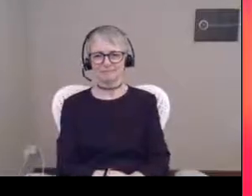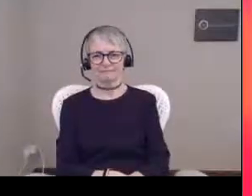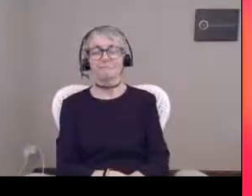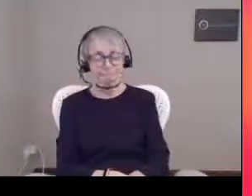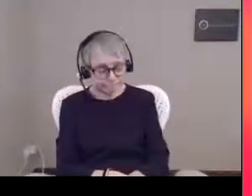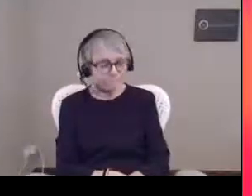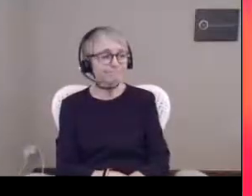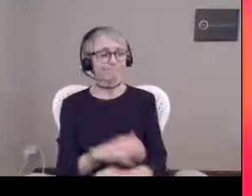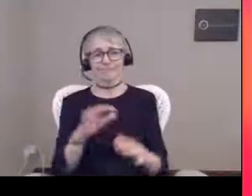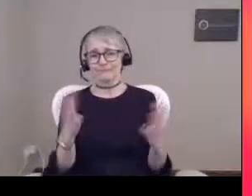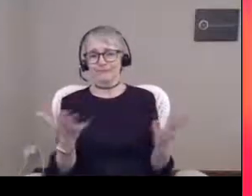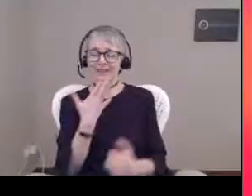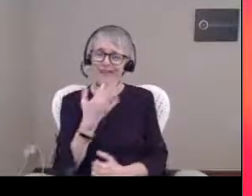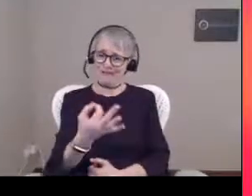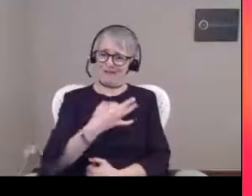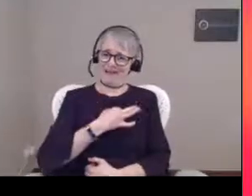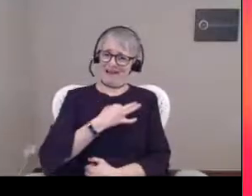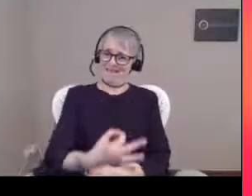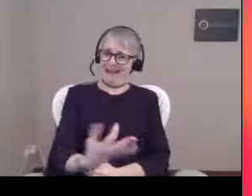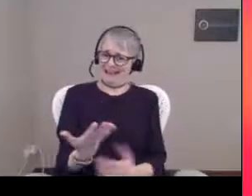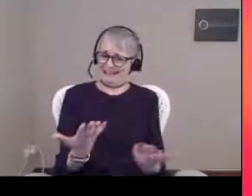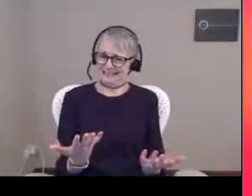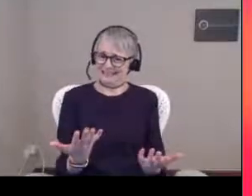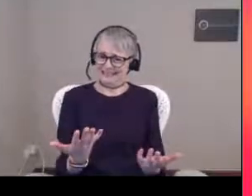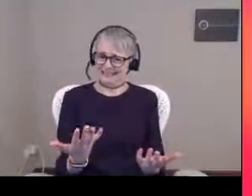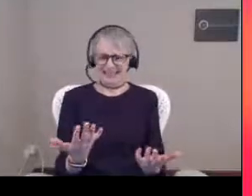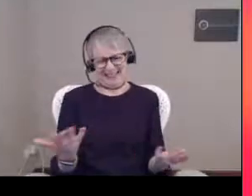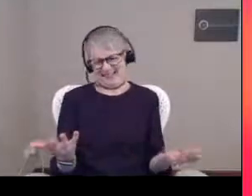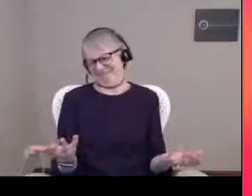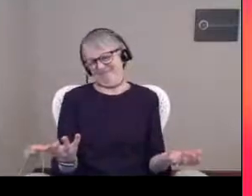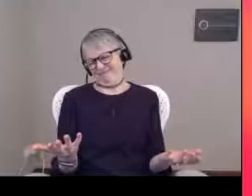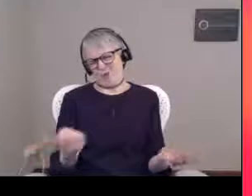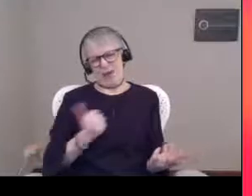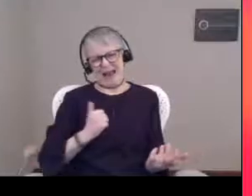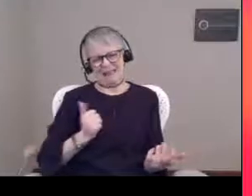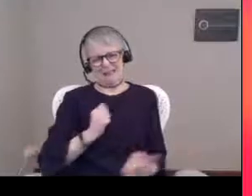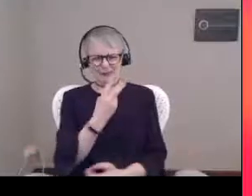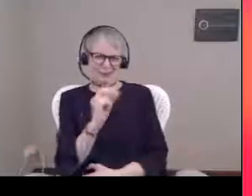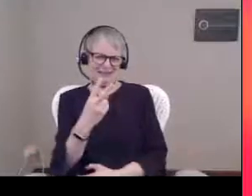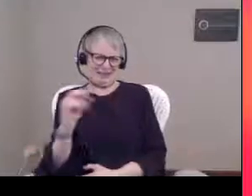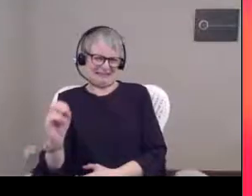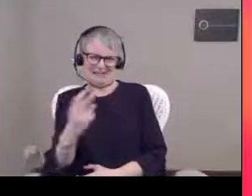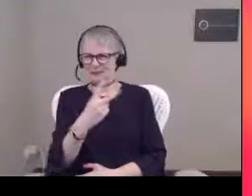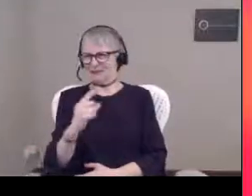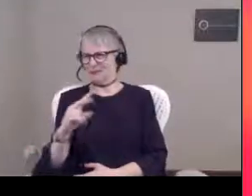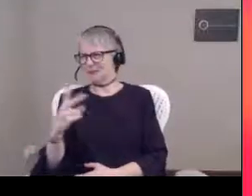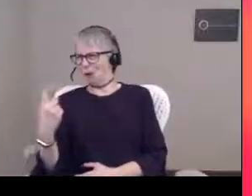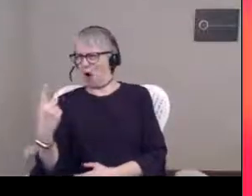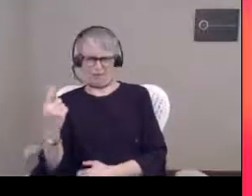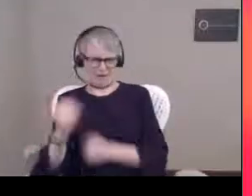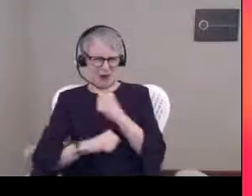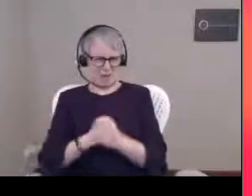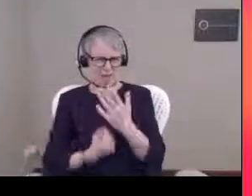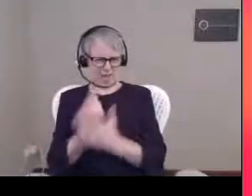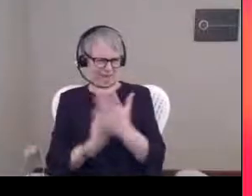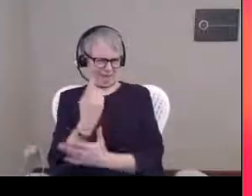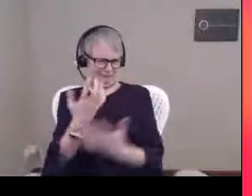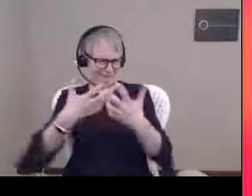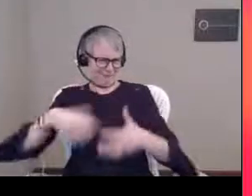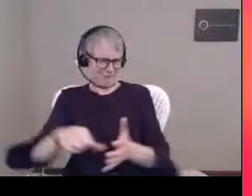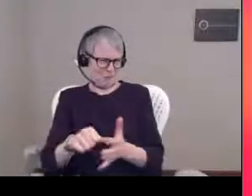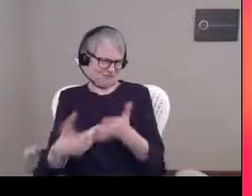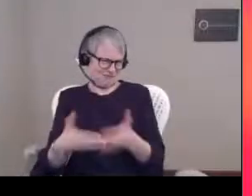so much for having me, Jane. And it wouldn't be 2020 and 2021 without any tech issues. That's what I found. So,